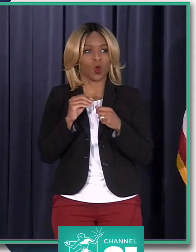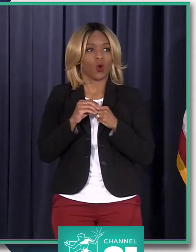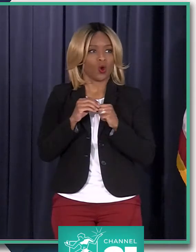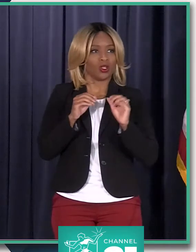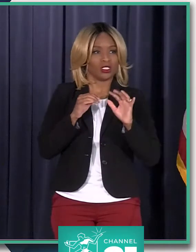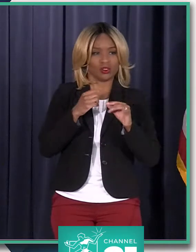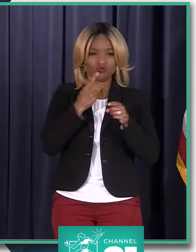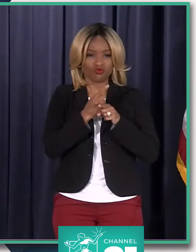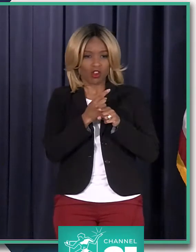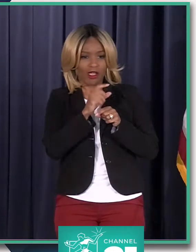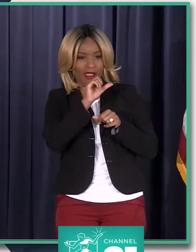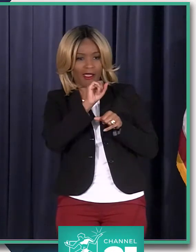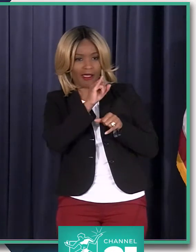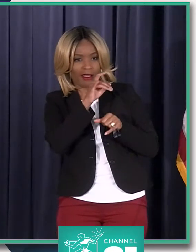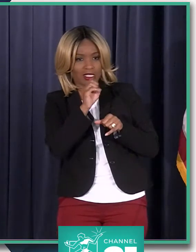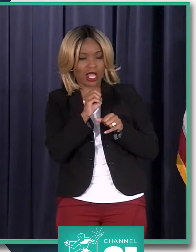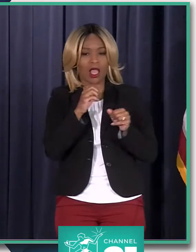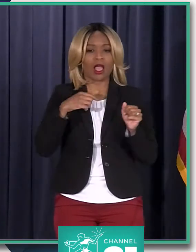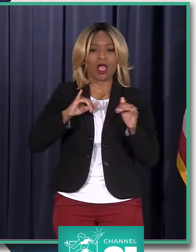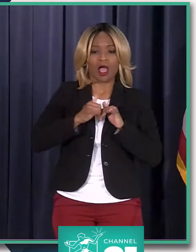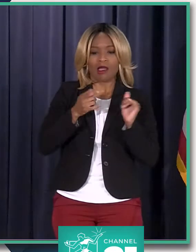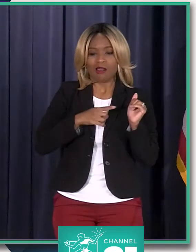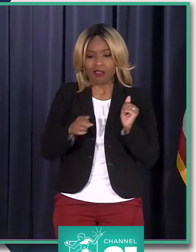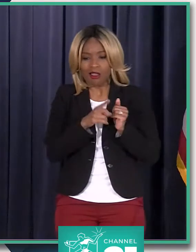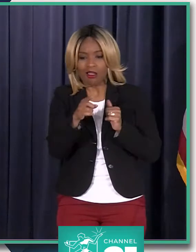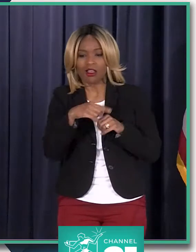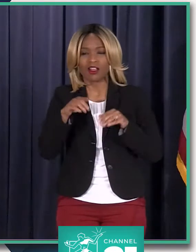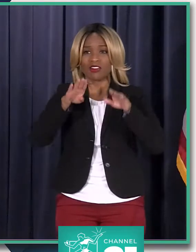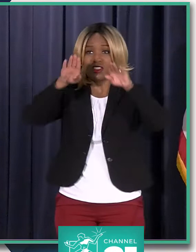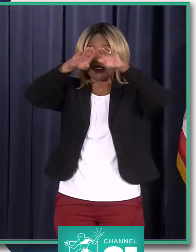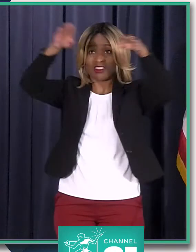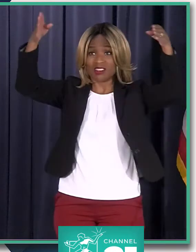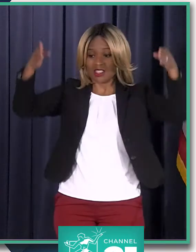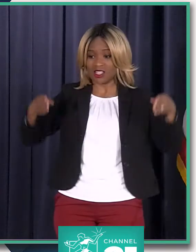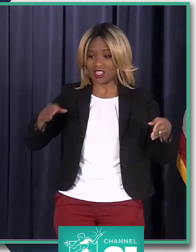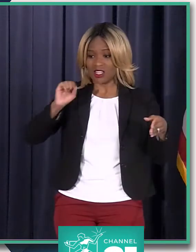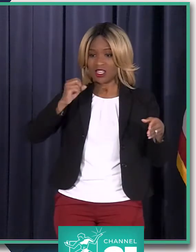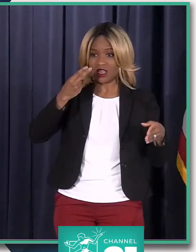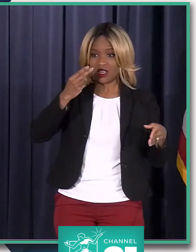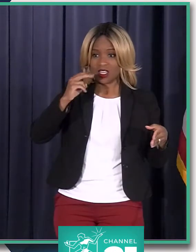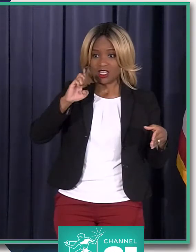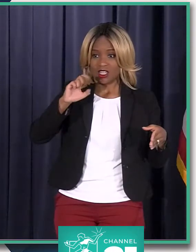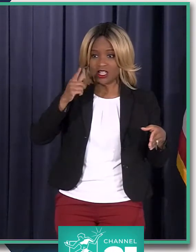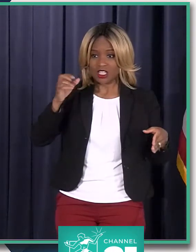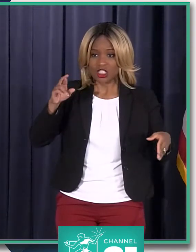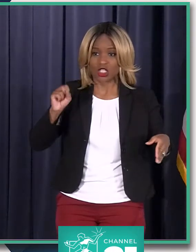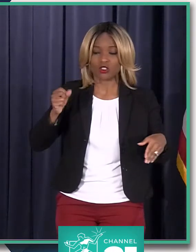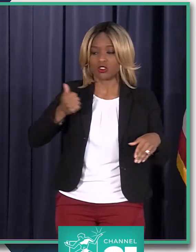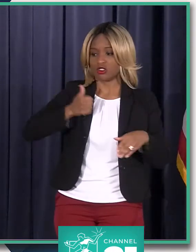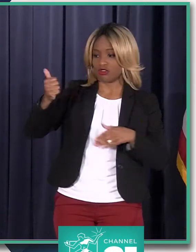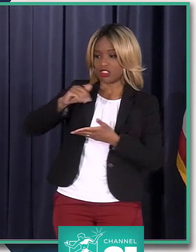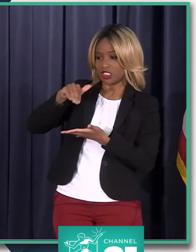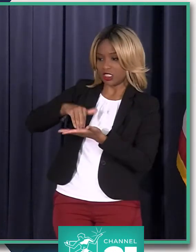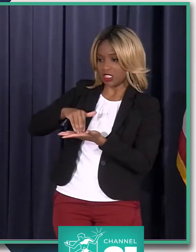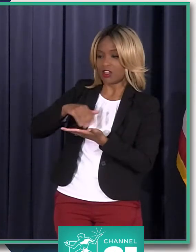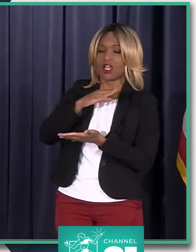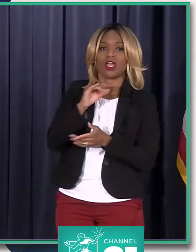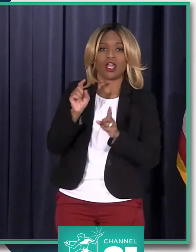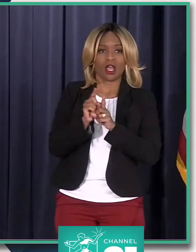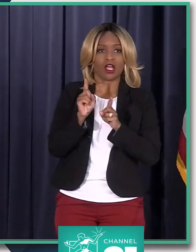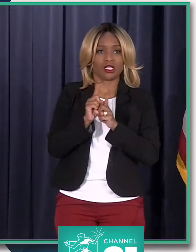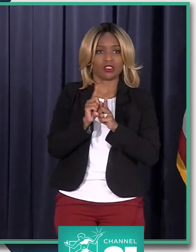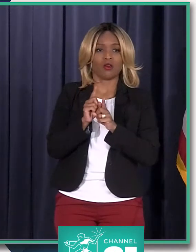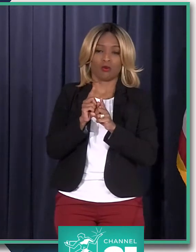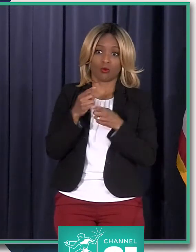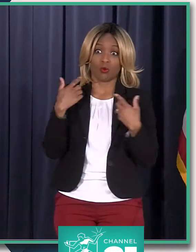right-sizing the major artery routes, updating shelters, bus amenities, transit centers, and of course our biggest one is back